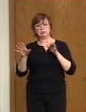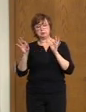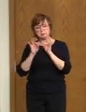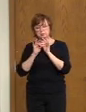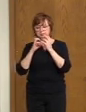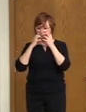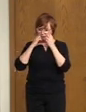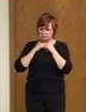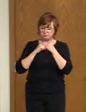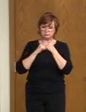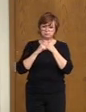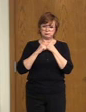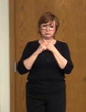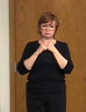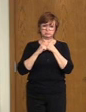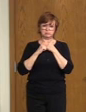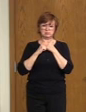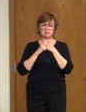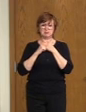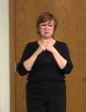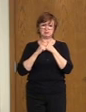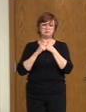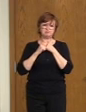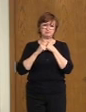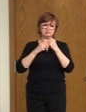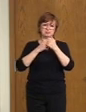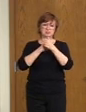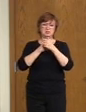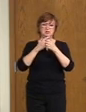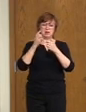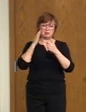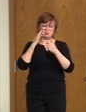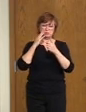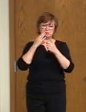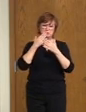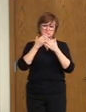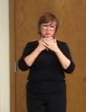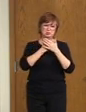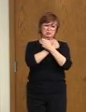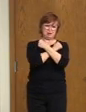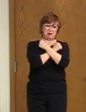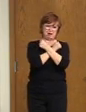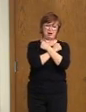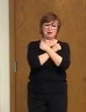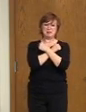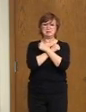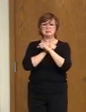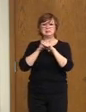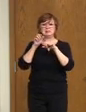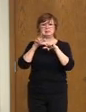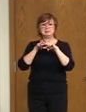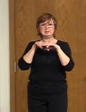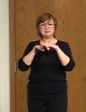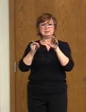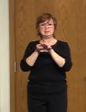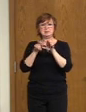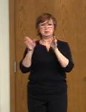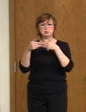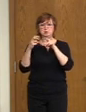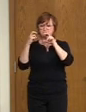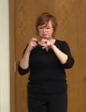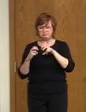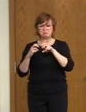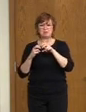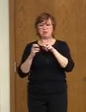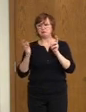as good as an in-person visit and a hug, but I think the risks are as high as we've ever had in